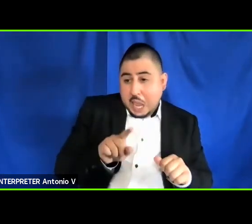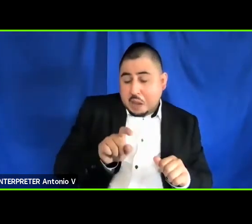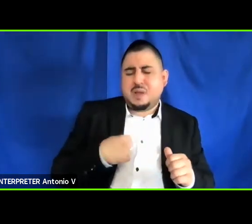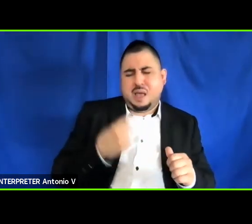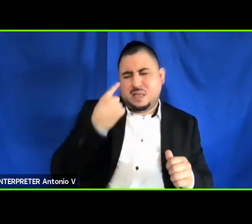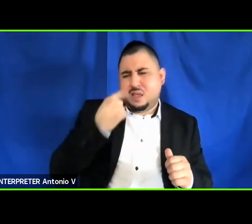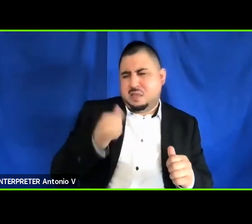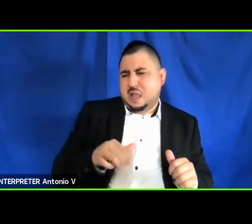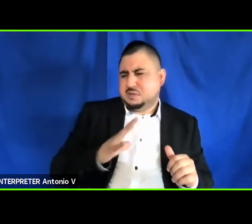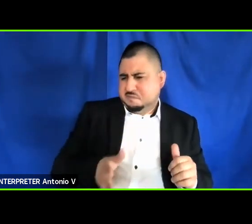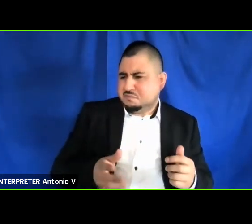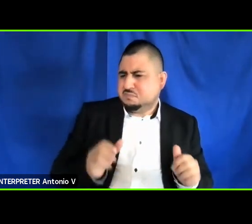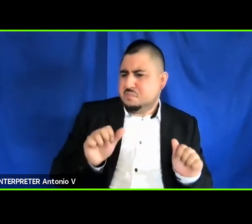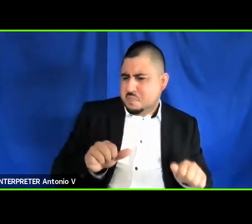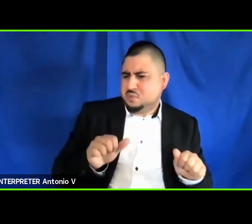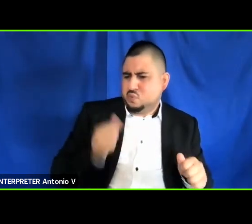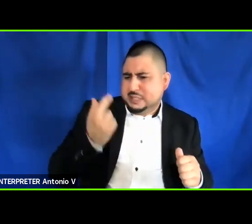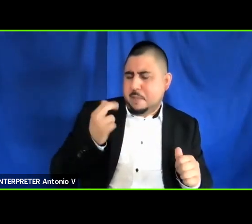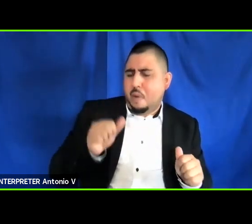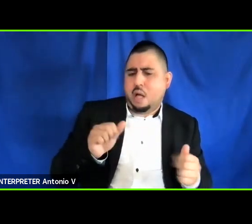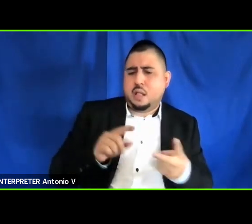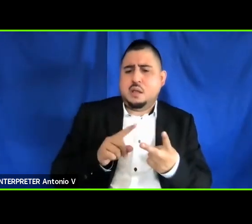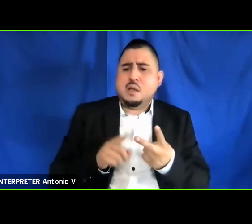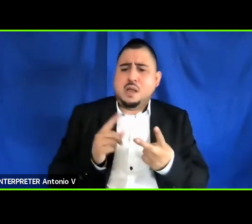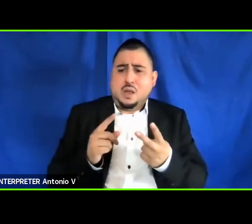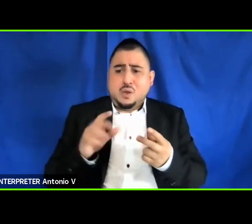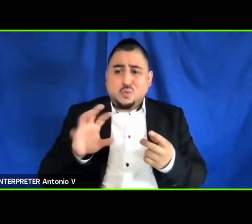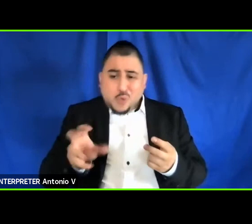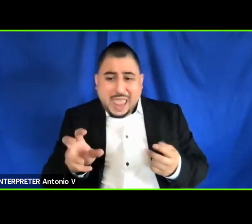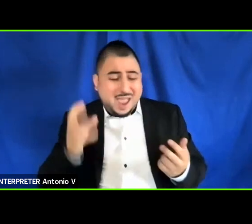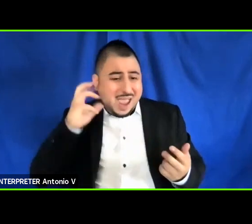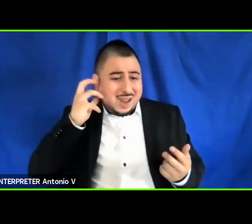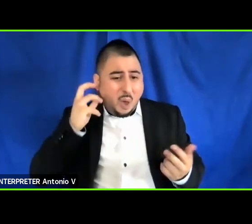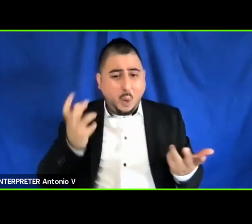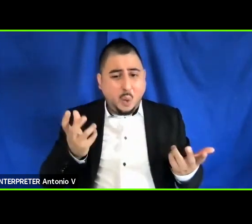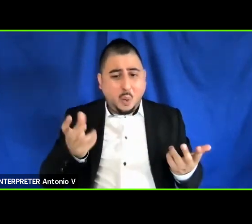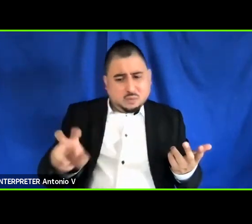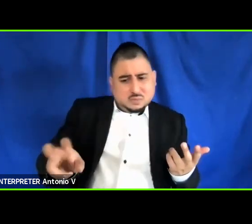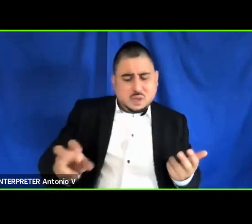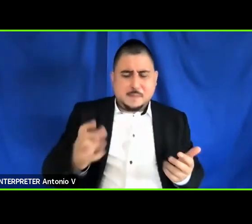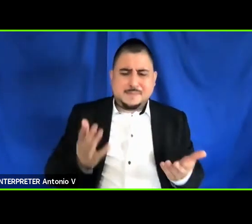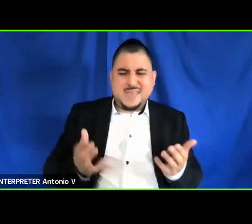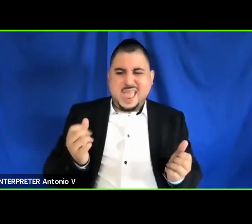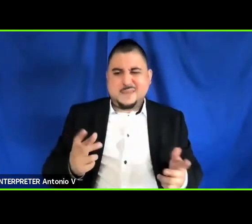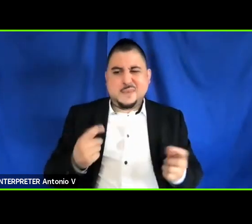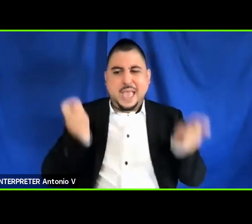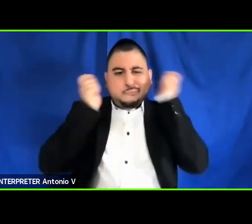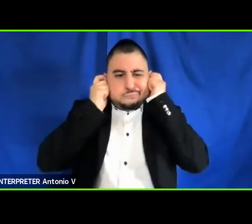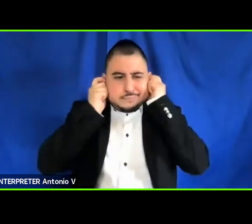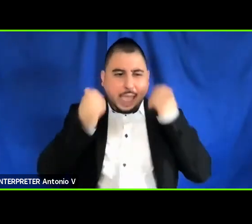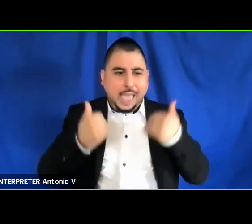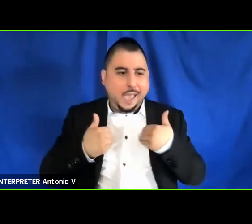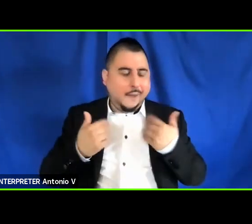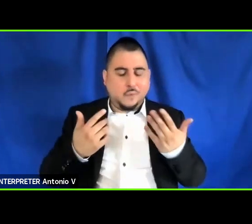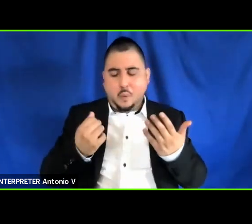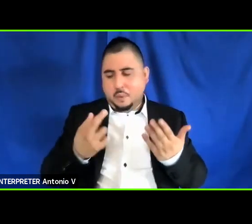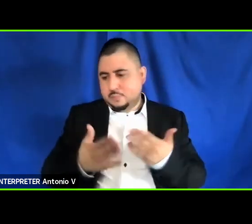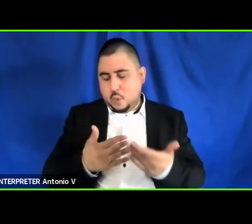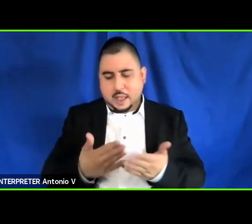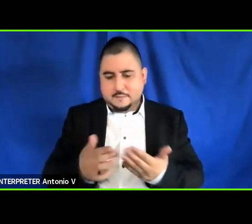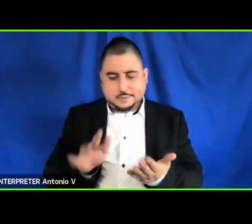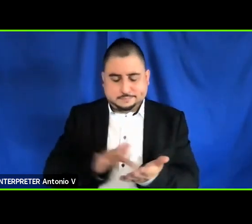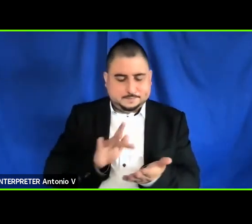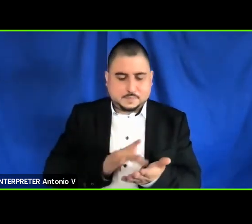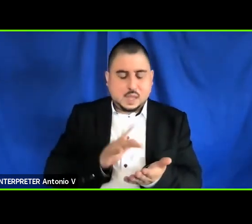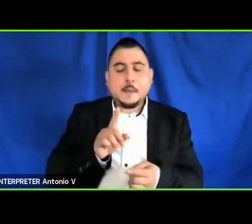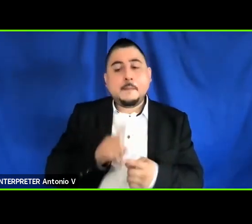sense. Does the person control the radio? Many people now kind of carry around their music or audiobook options on whatever portable device they have,